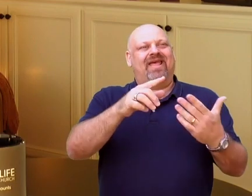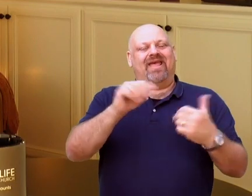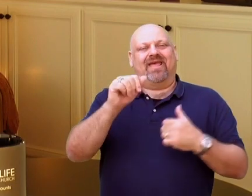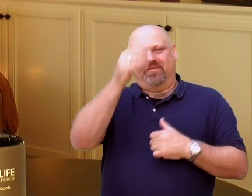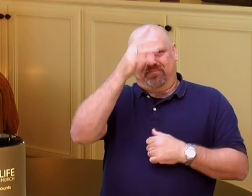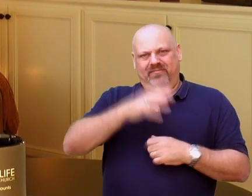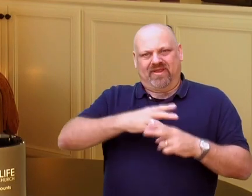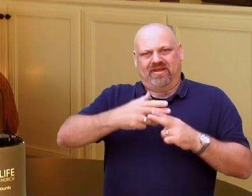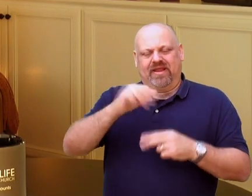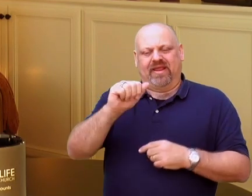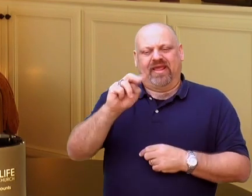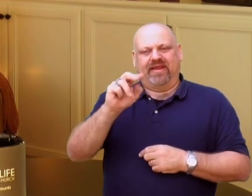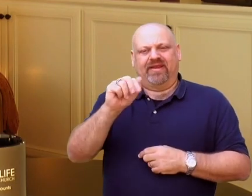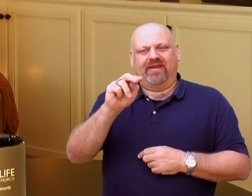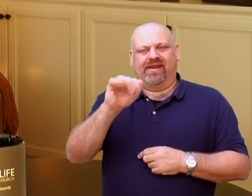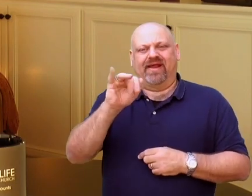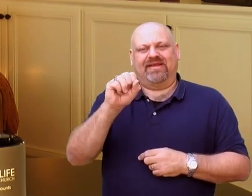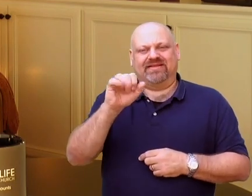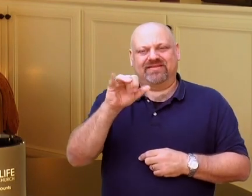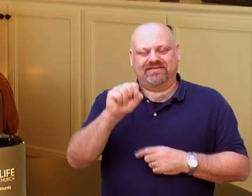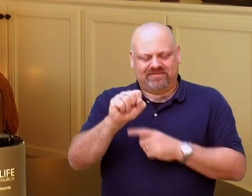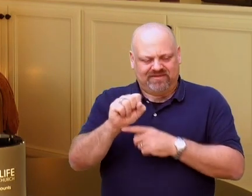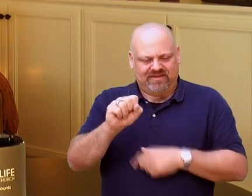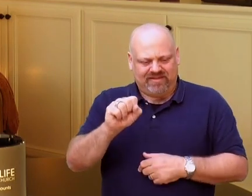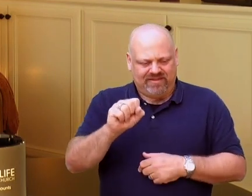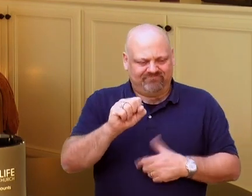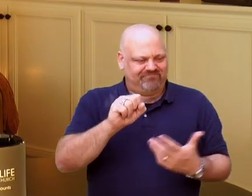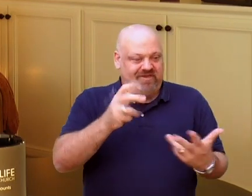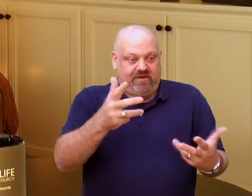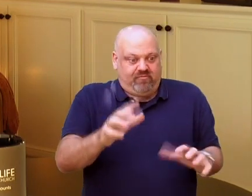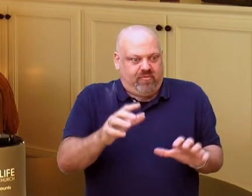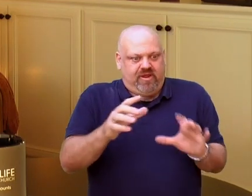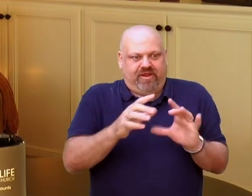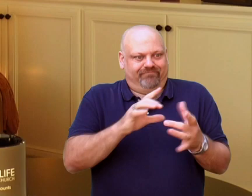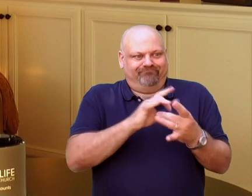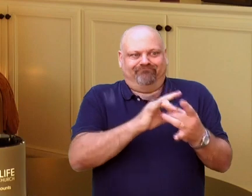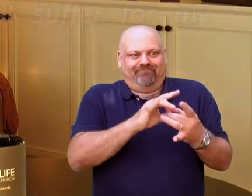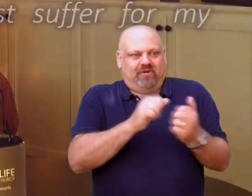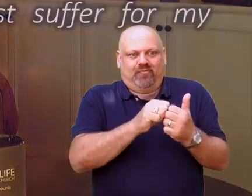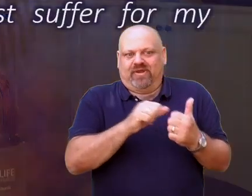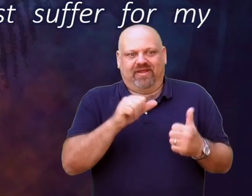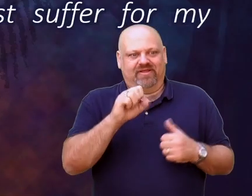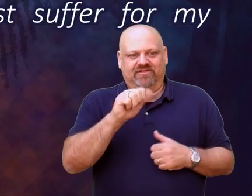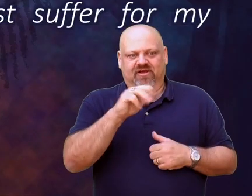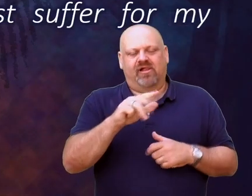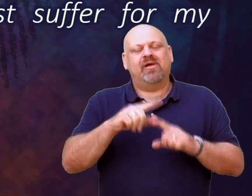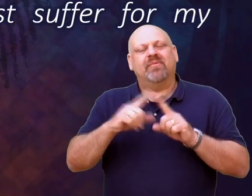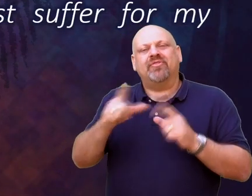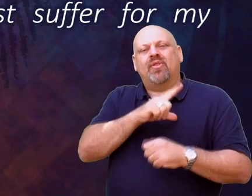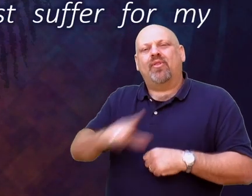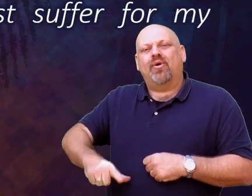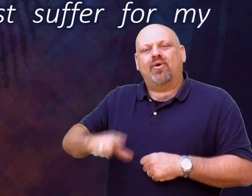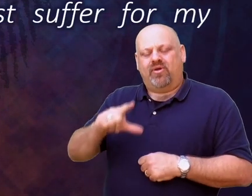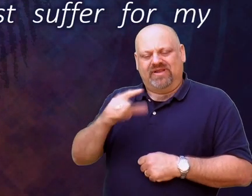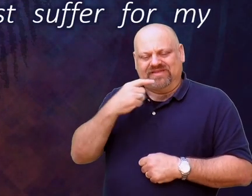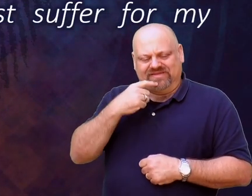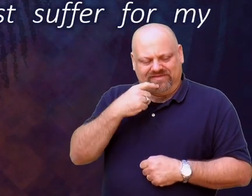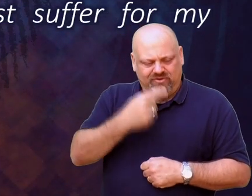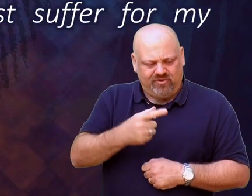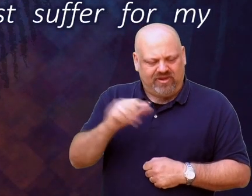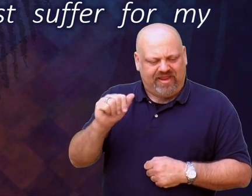murderous Saul of Tarsus. We read in Acts chapter 9, beginning at verse 15. But the Lord said to Ananias,